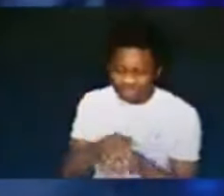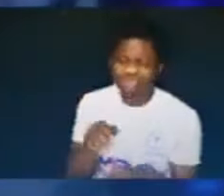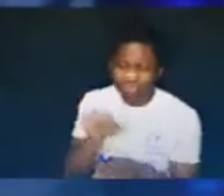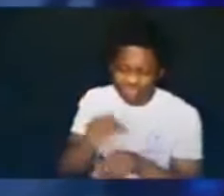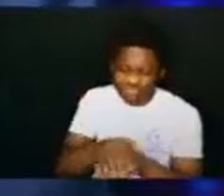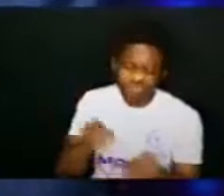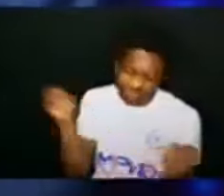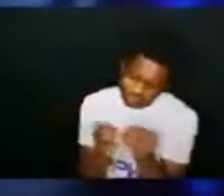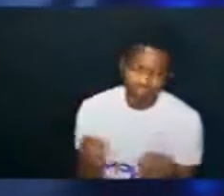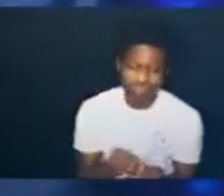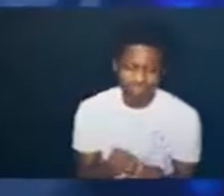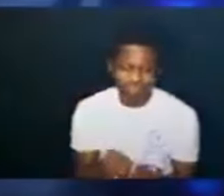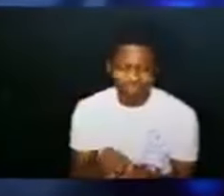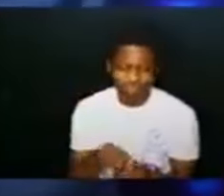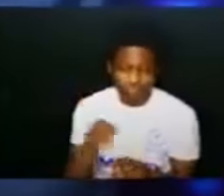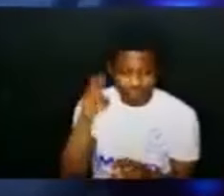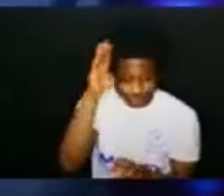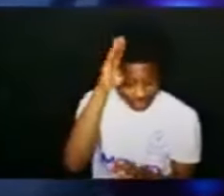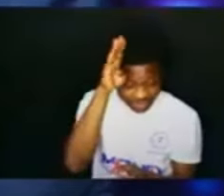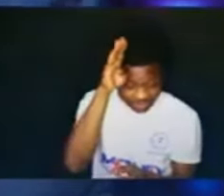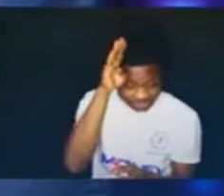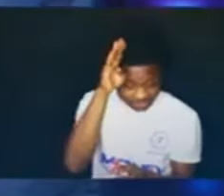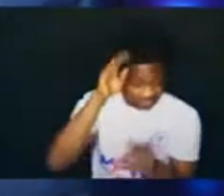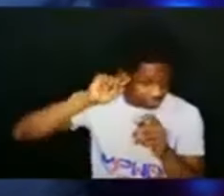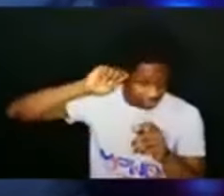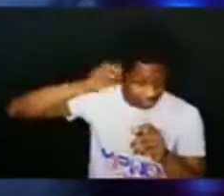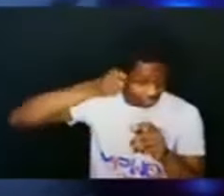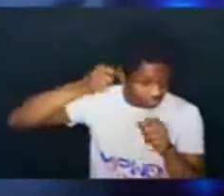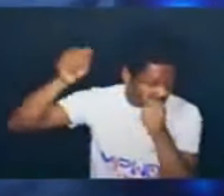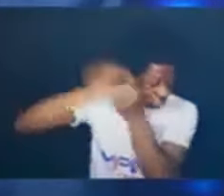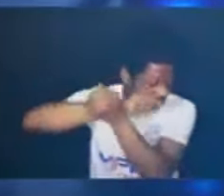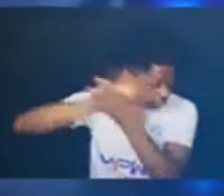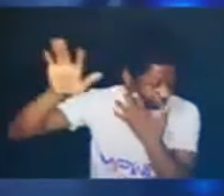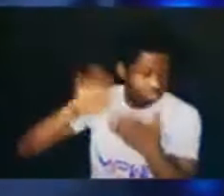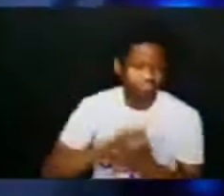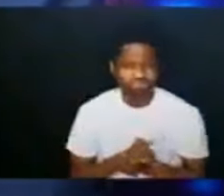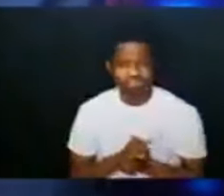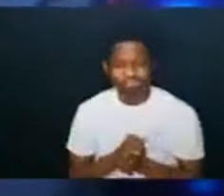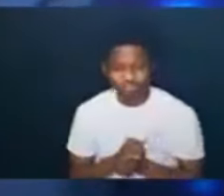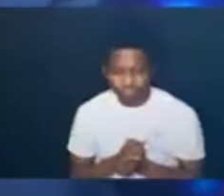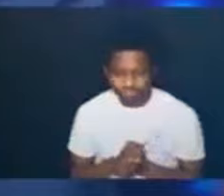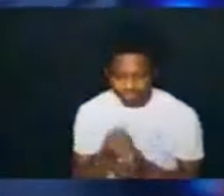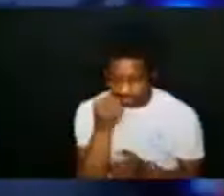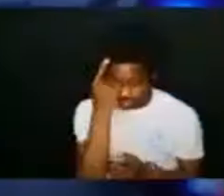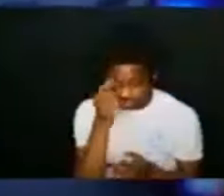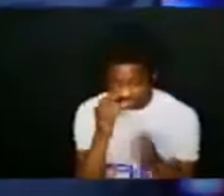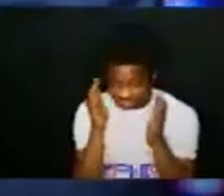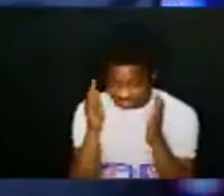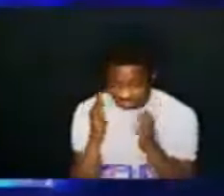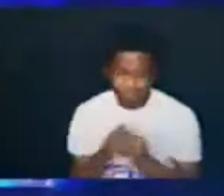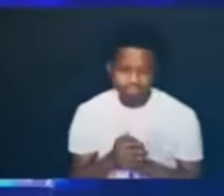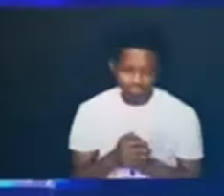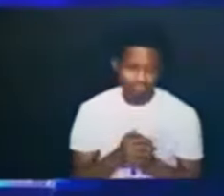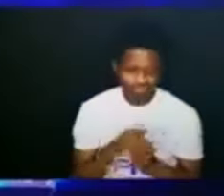and in contumpo for when you send your work on a yanukre, nanso, one hunima wintino, or besheda ak. Are we together? But brothers